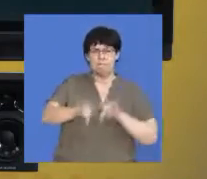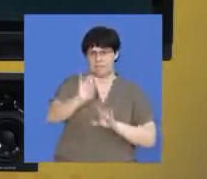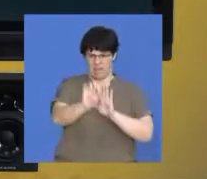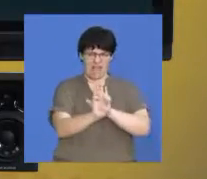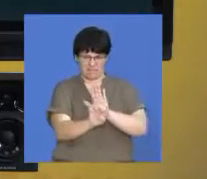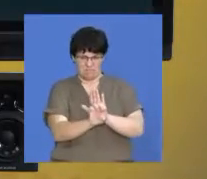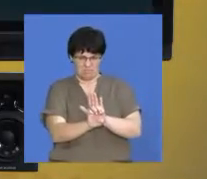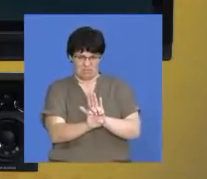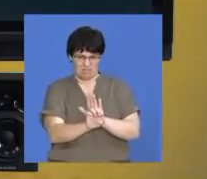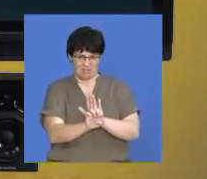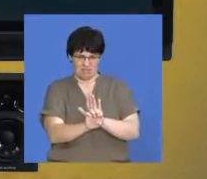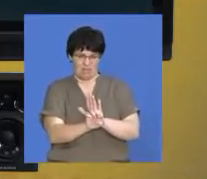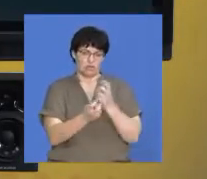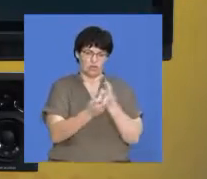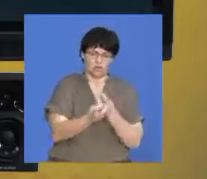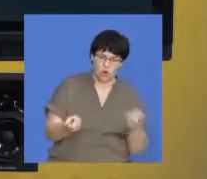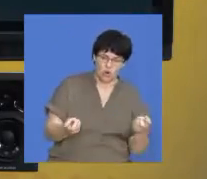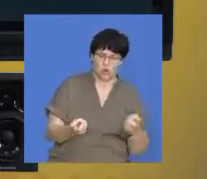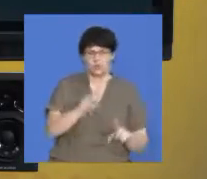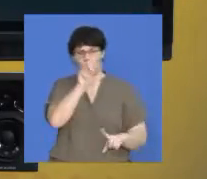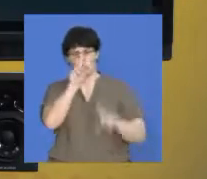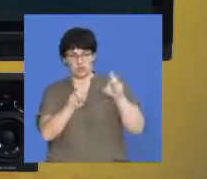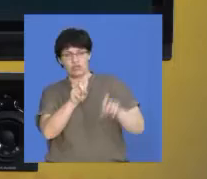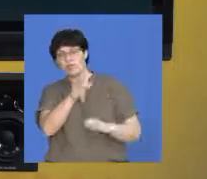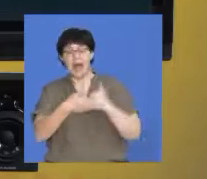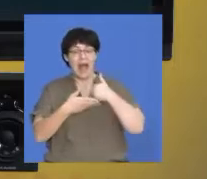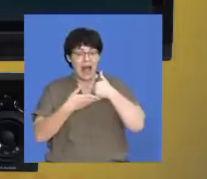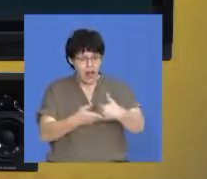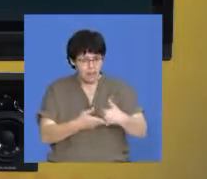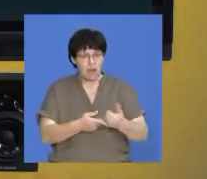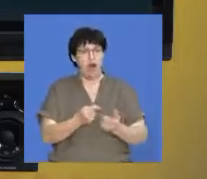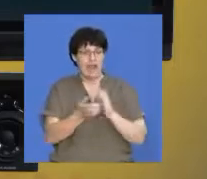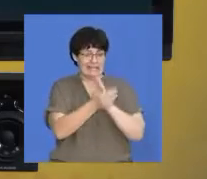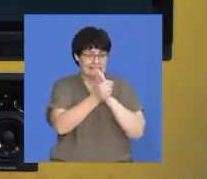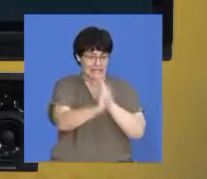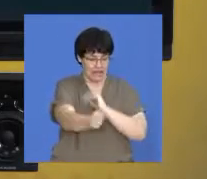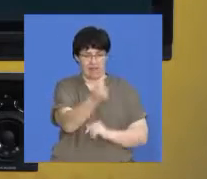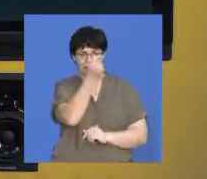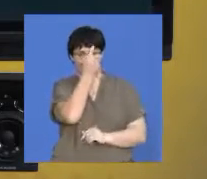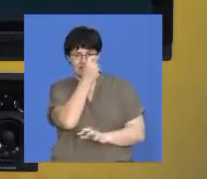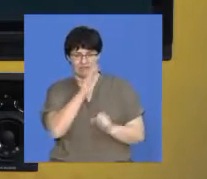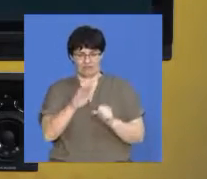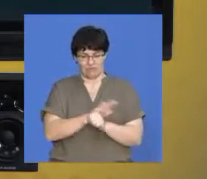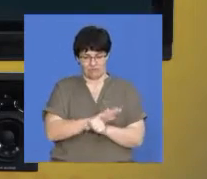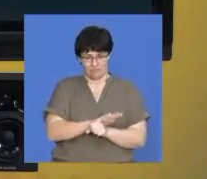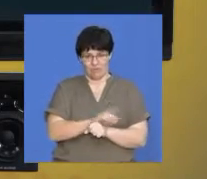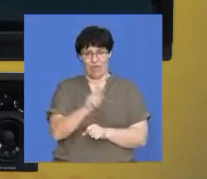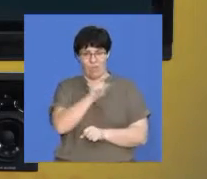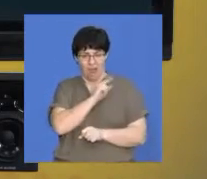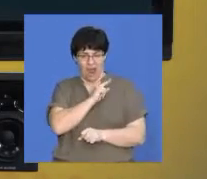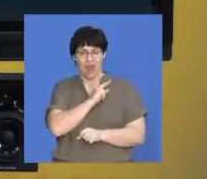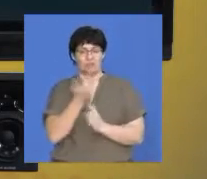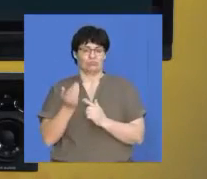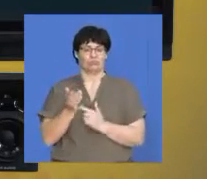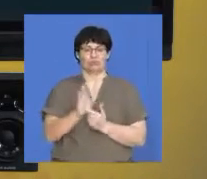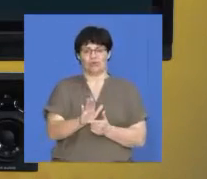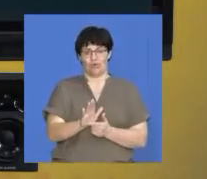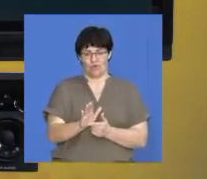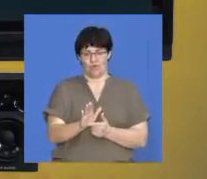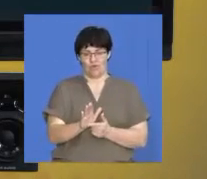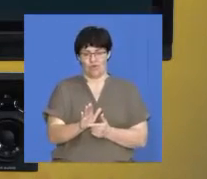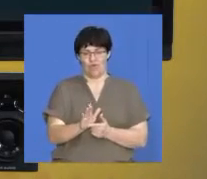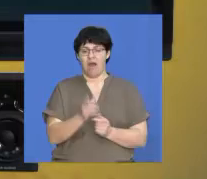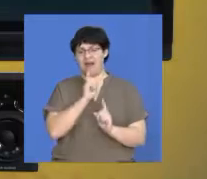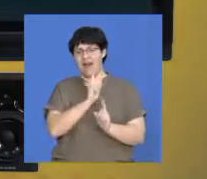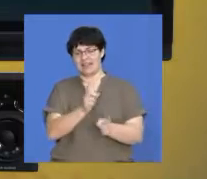sources and questions just to help you understand some of the skills that you will be expected to display when you're